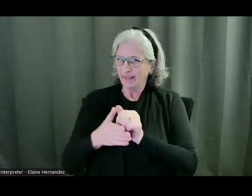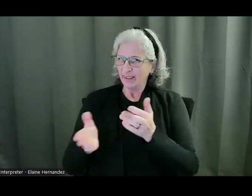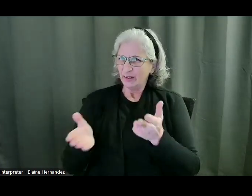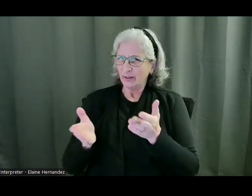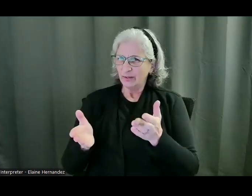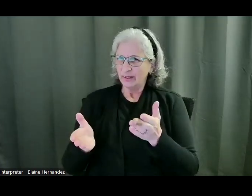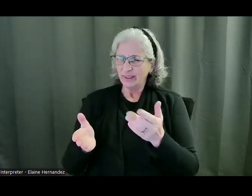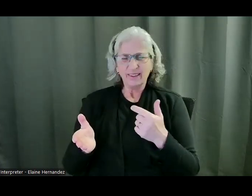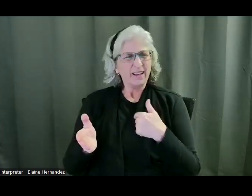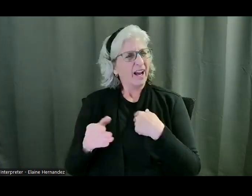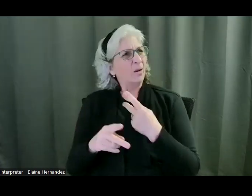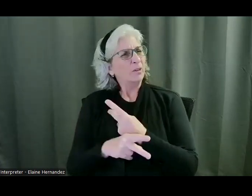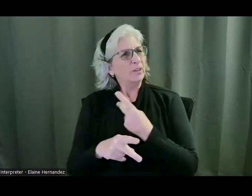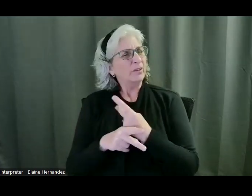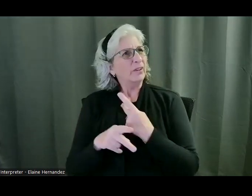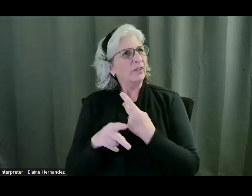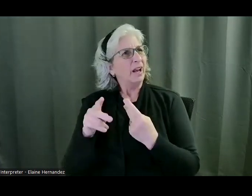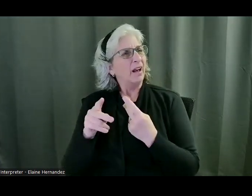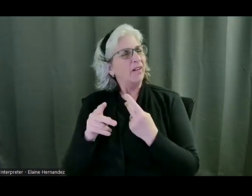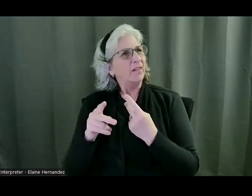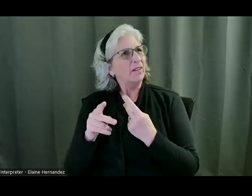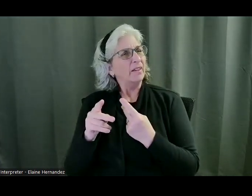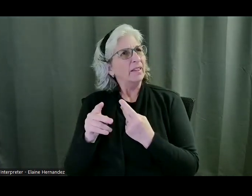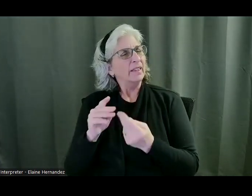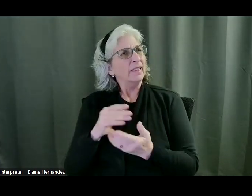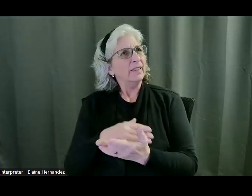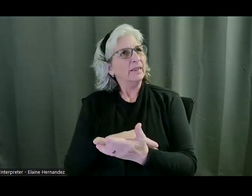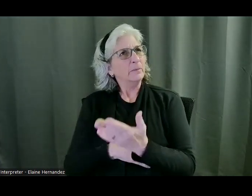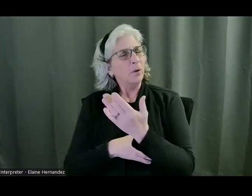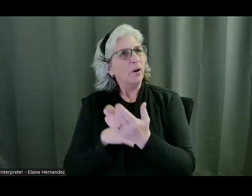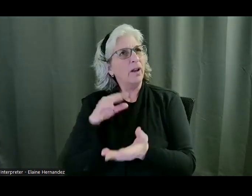and I was so surprised how long